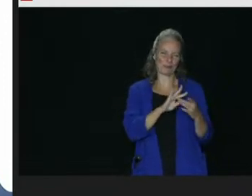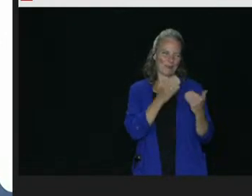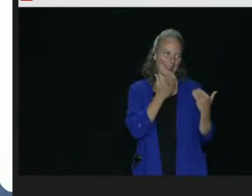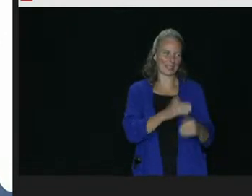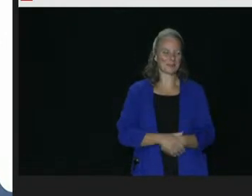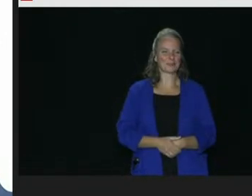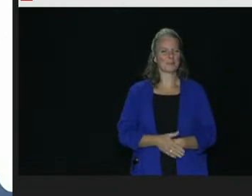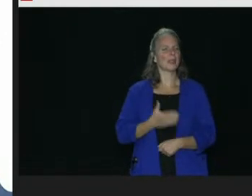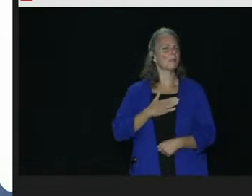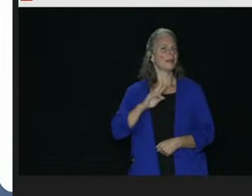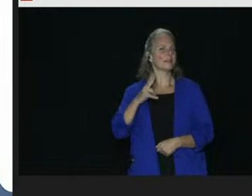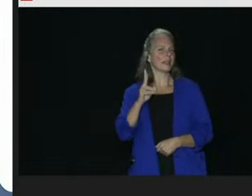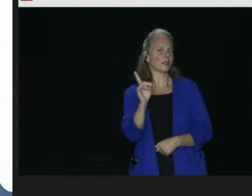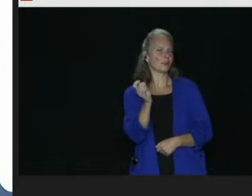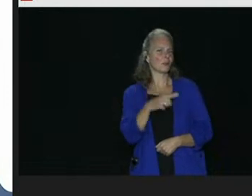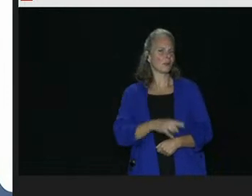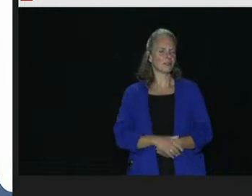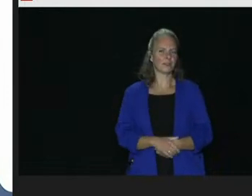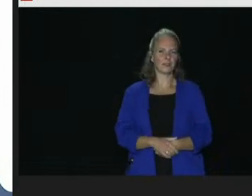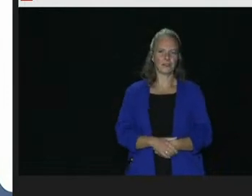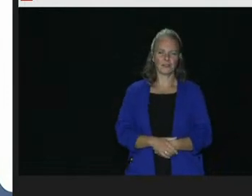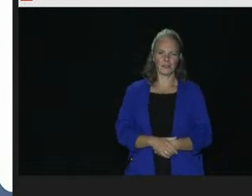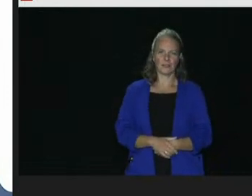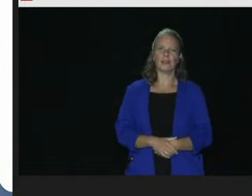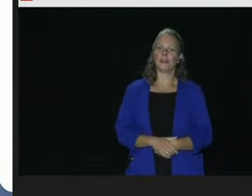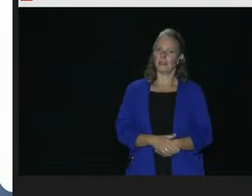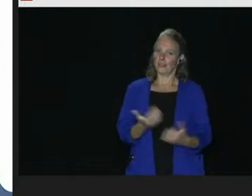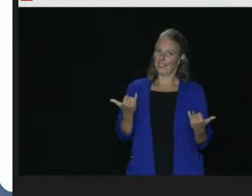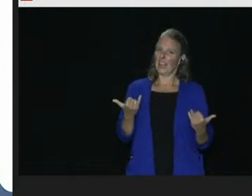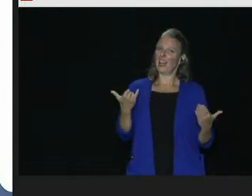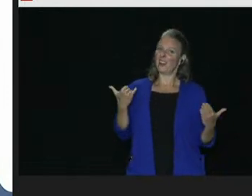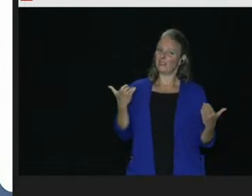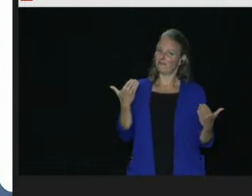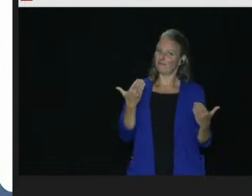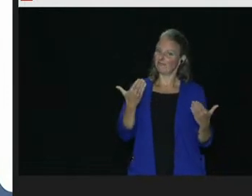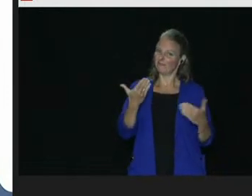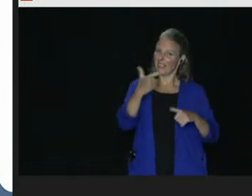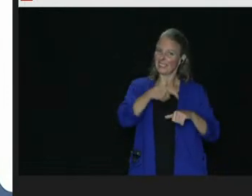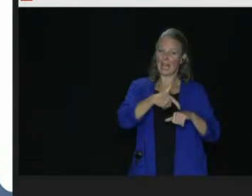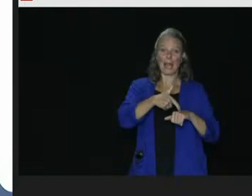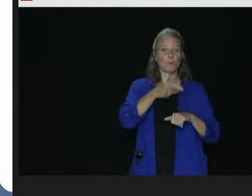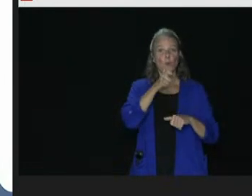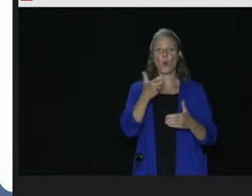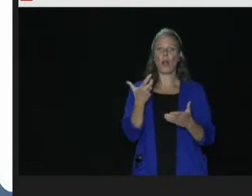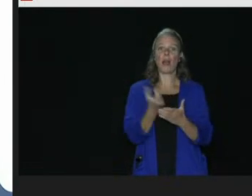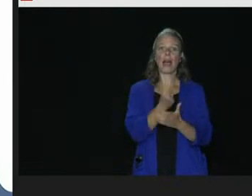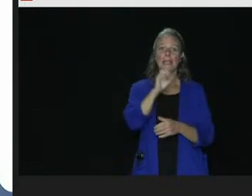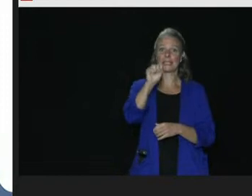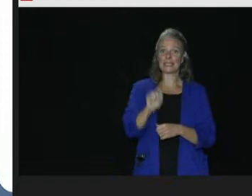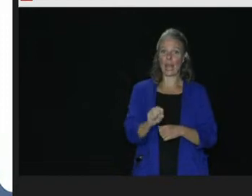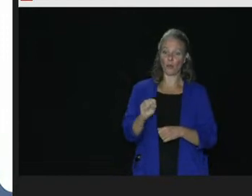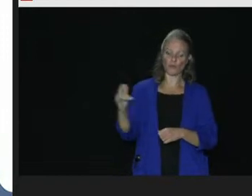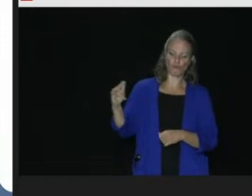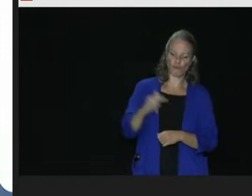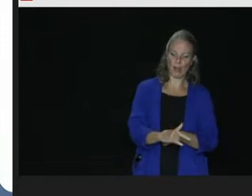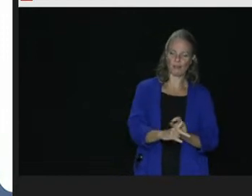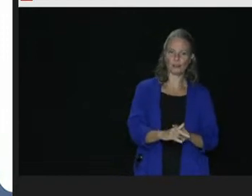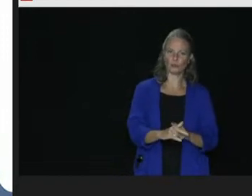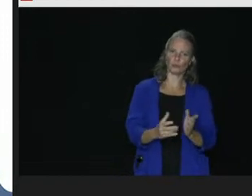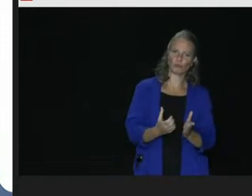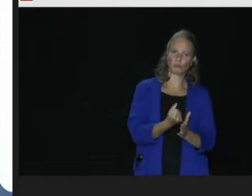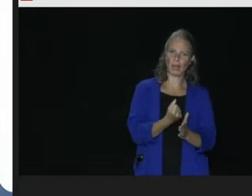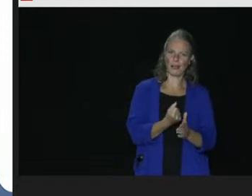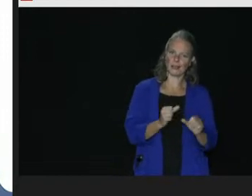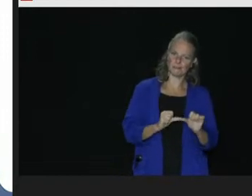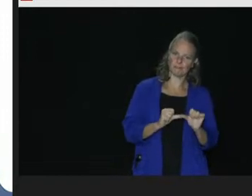As my follow-up, I wanted to know, we're getting into that time of the year where snowbirds and other Canadians who start planning their trips down south and elsewhere. So I wanted to know